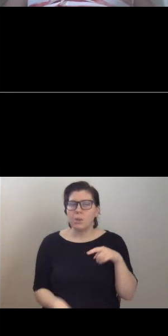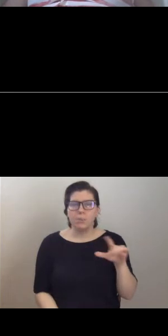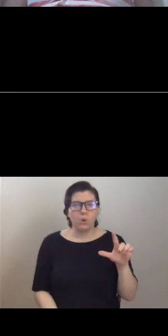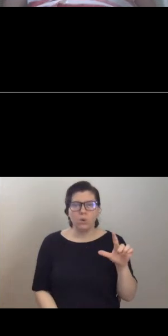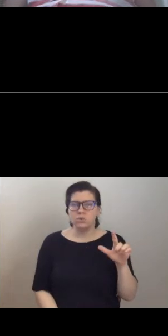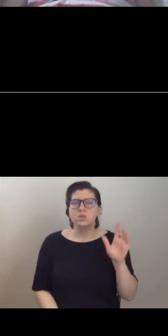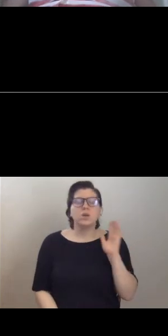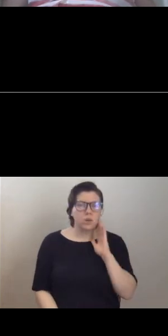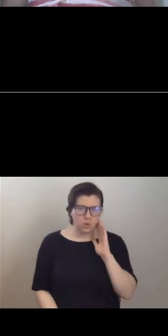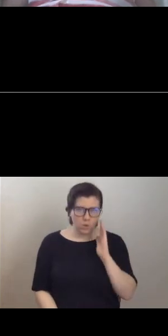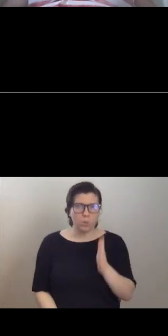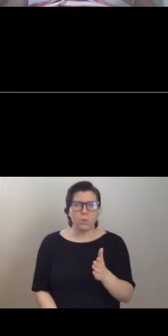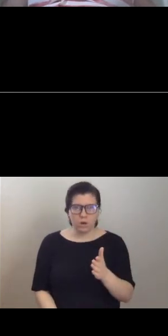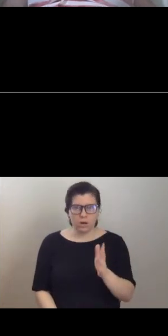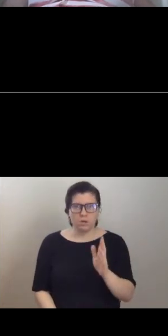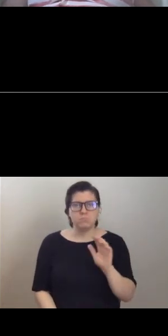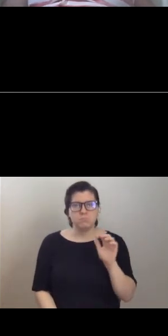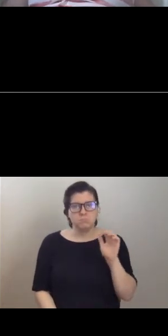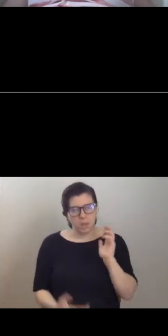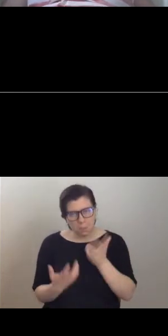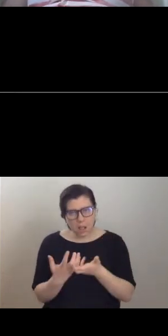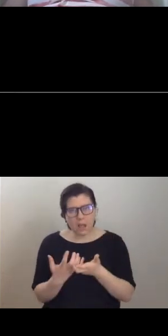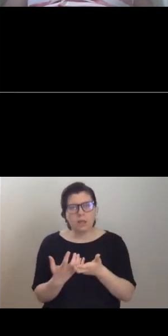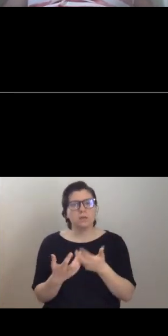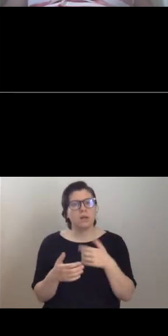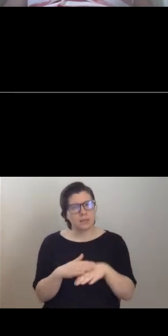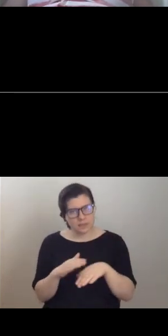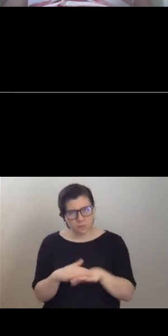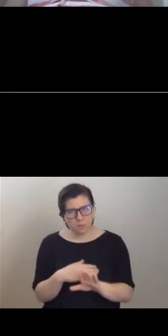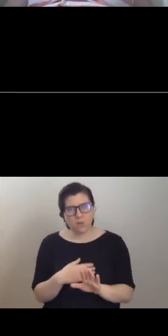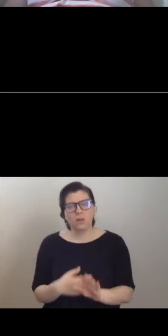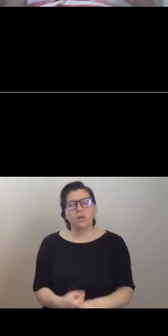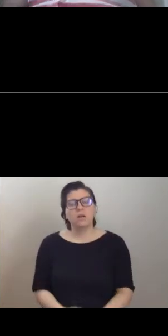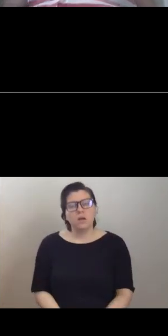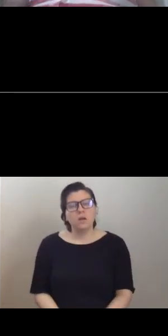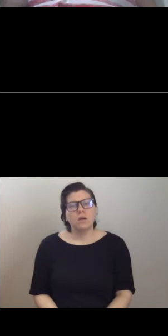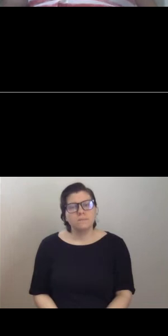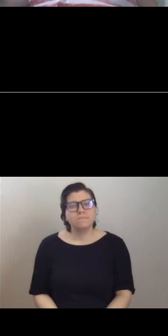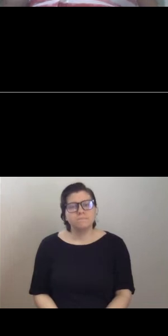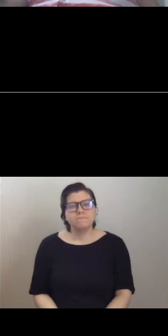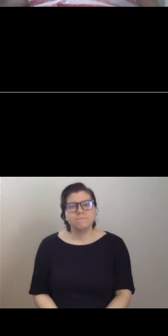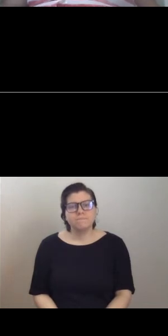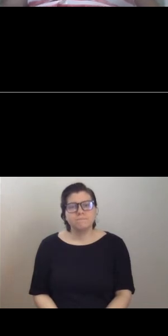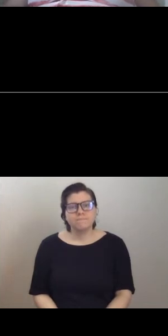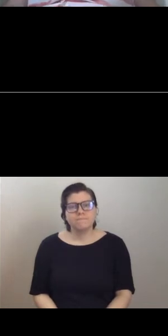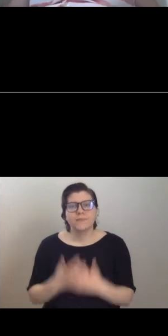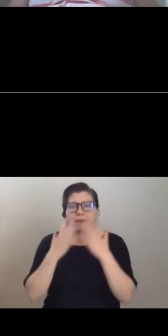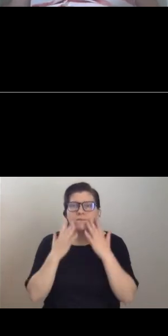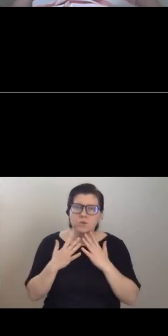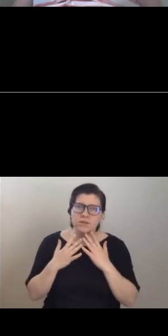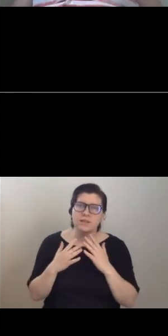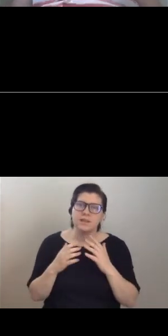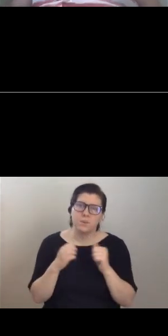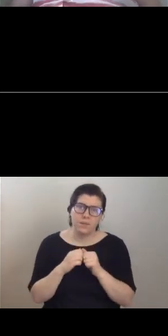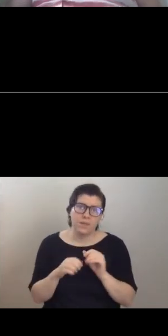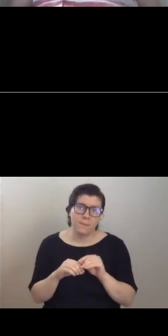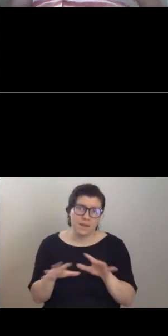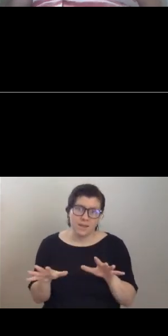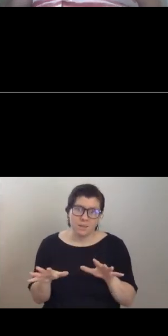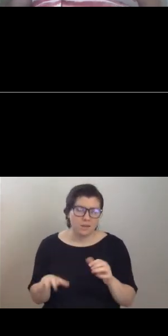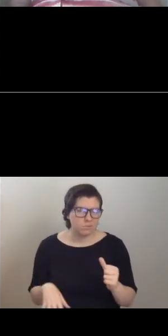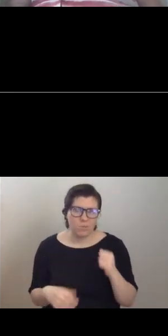were in compliance and accessible. And unfortunately, because of the pandemic, we won't get to do